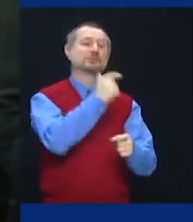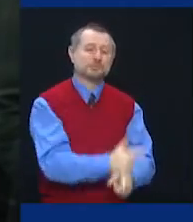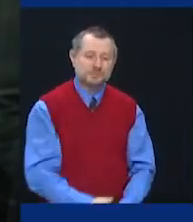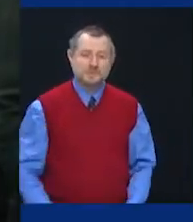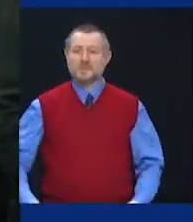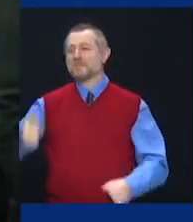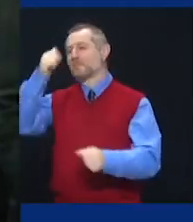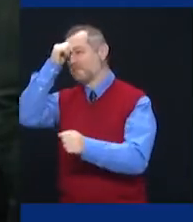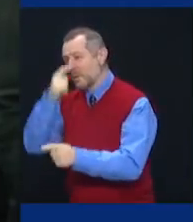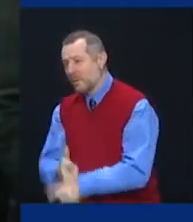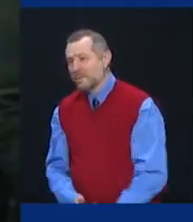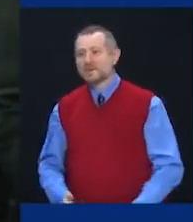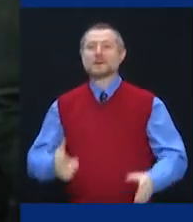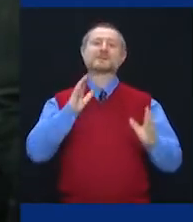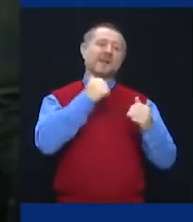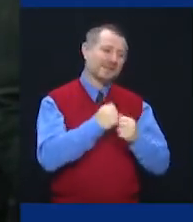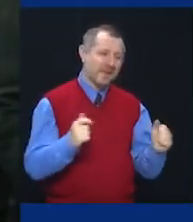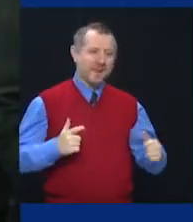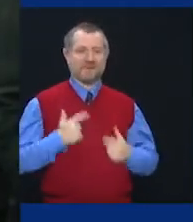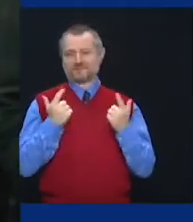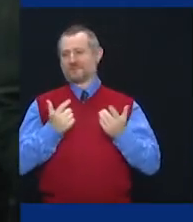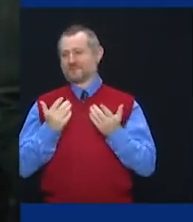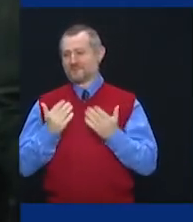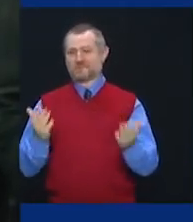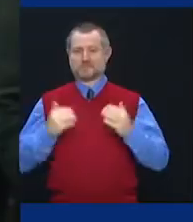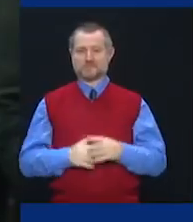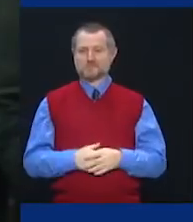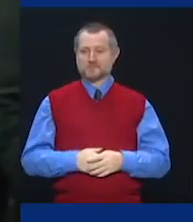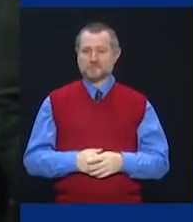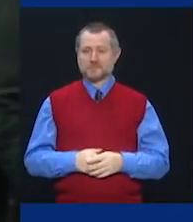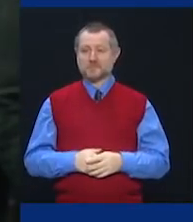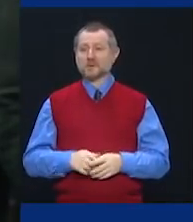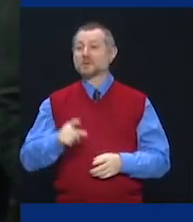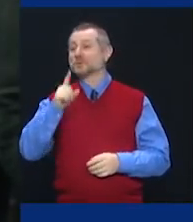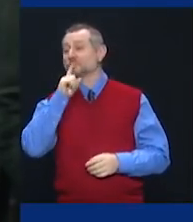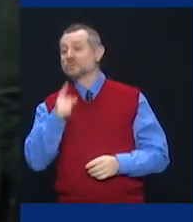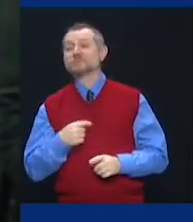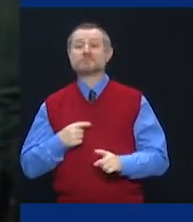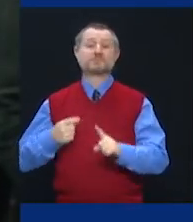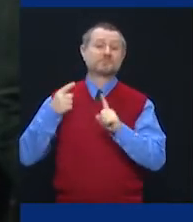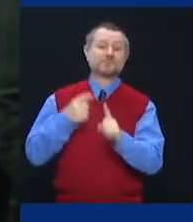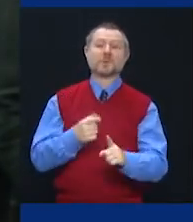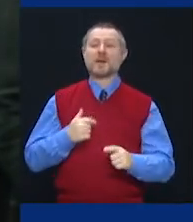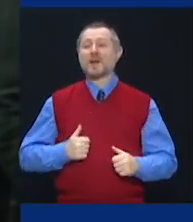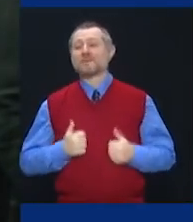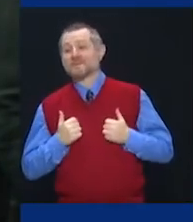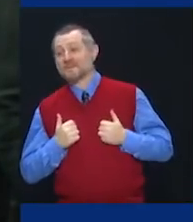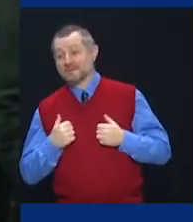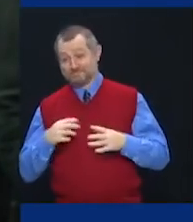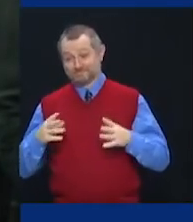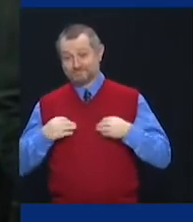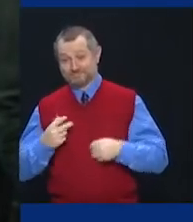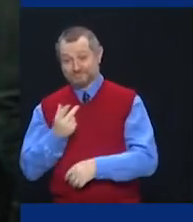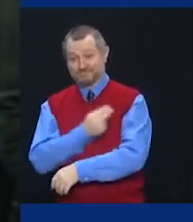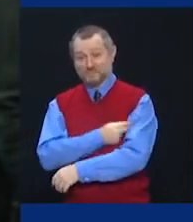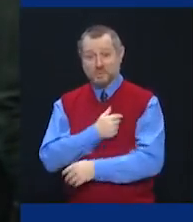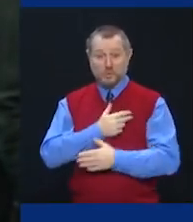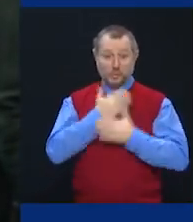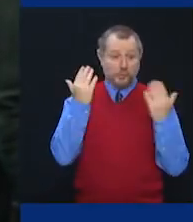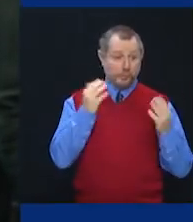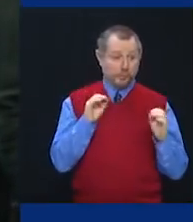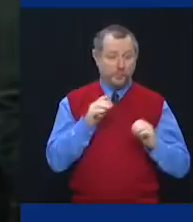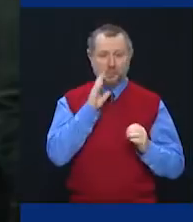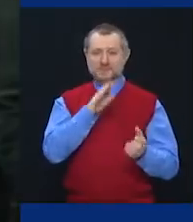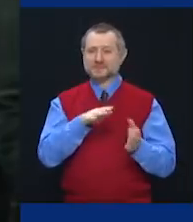life. It literally is a matter of life or death. COVID is over. No, it's